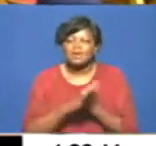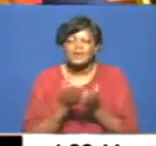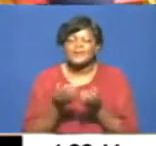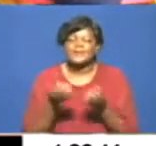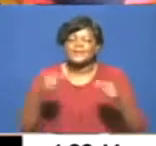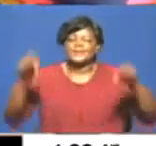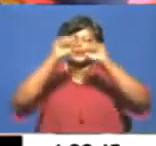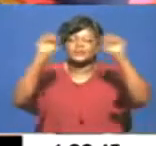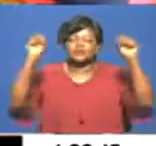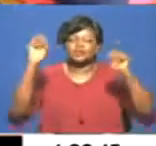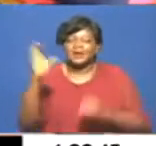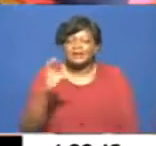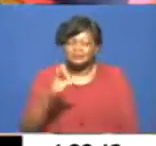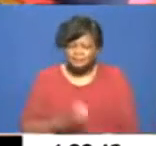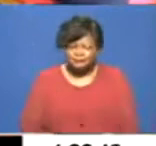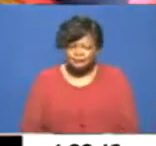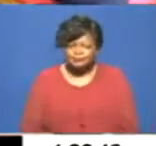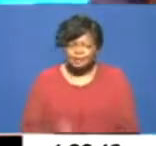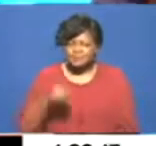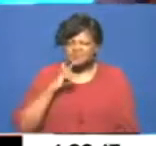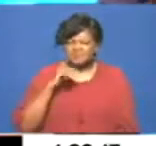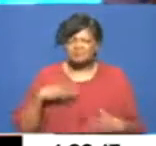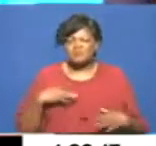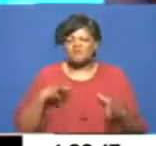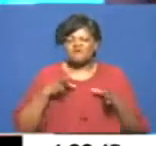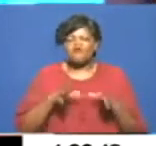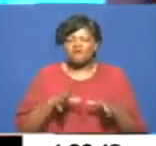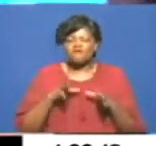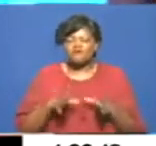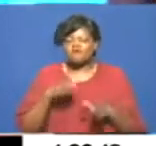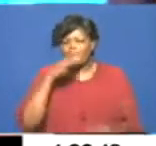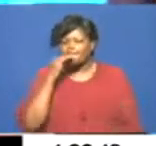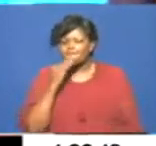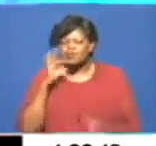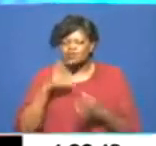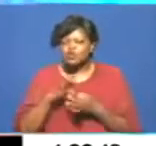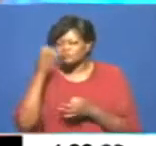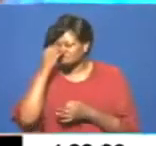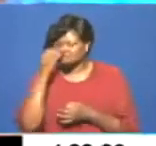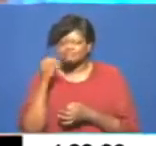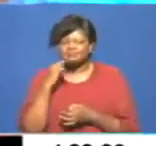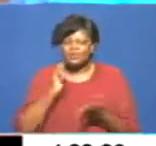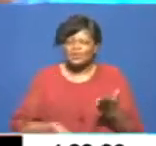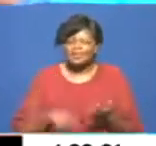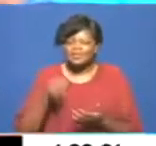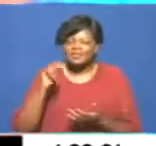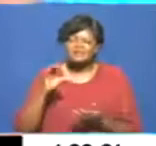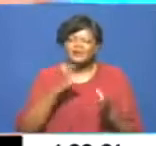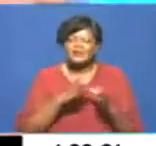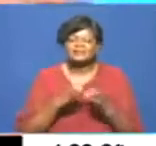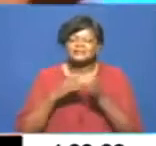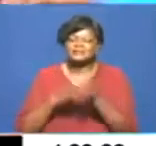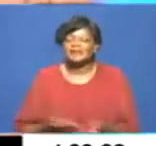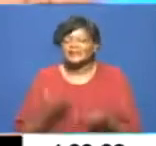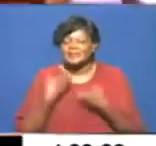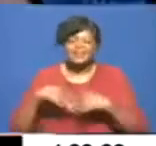The Kwisero Member of Parliament told off those forcing Musalia to join the Deputy President's camp, adding that the ANC party leader should be left to make